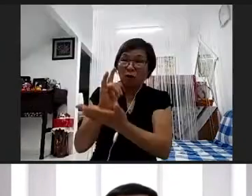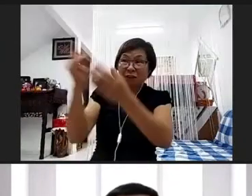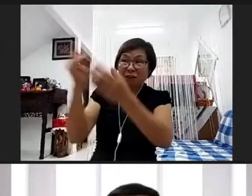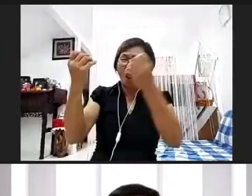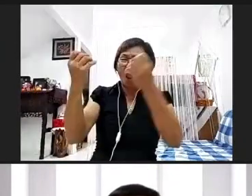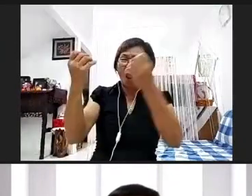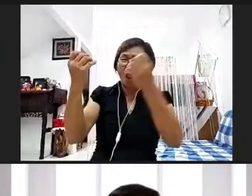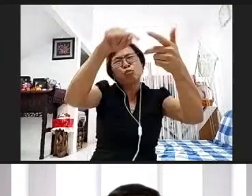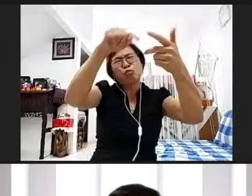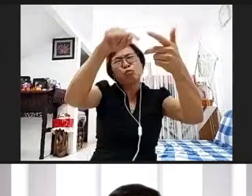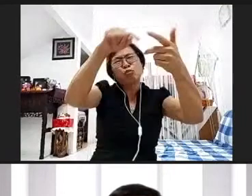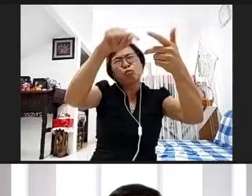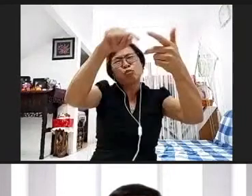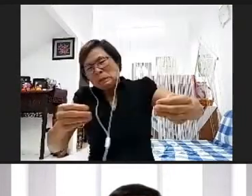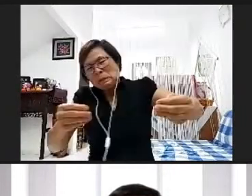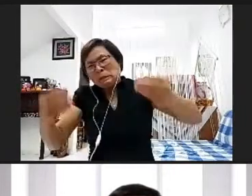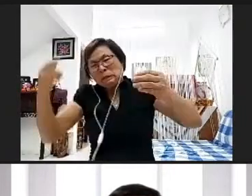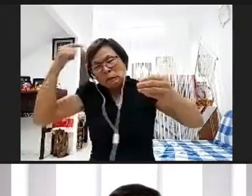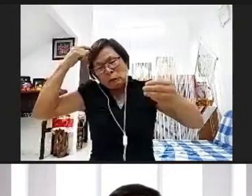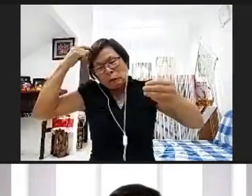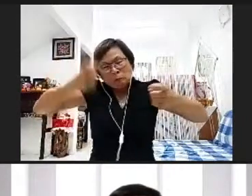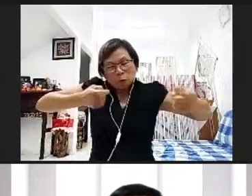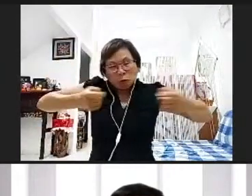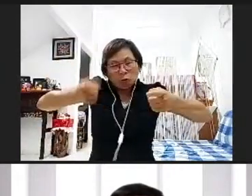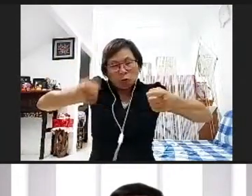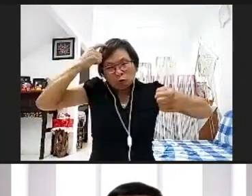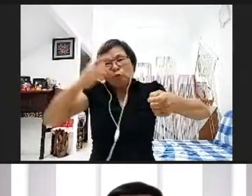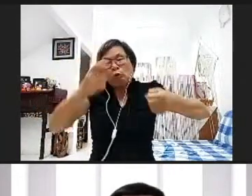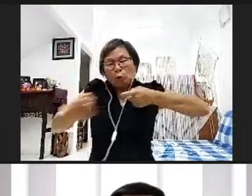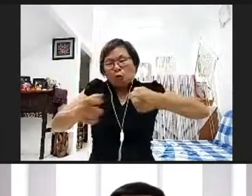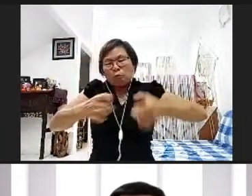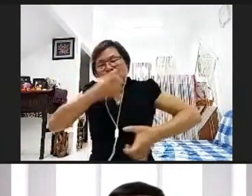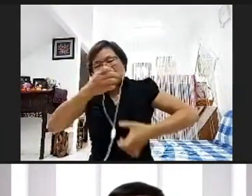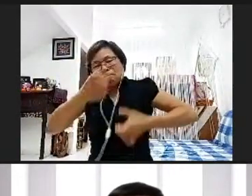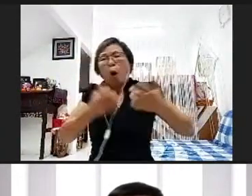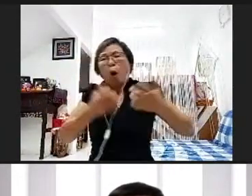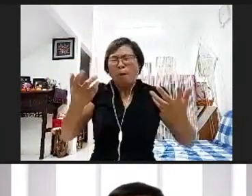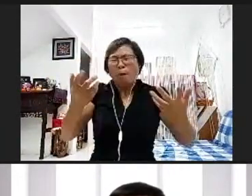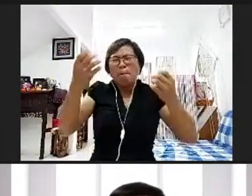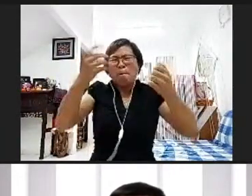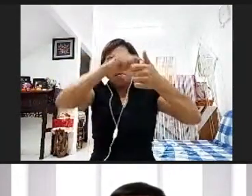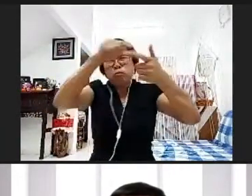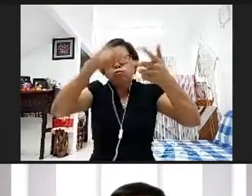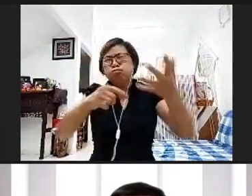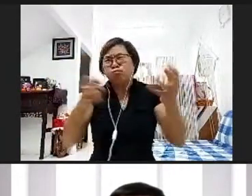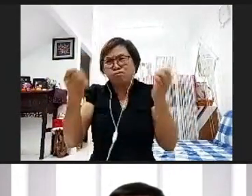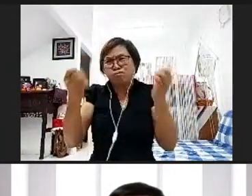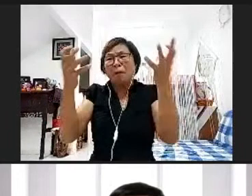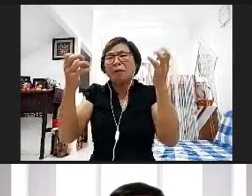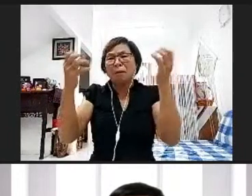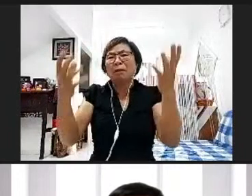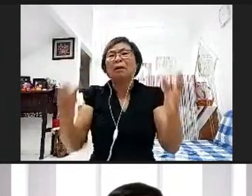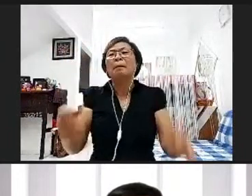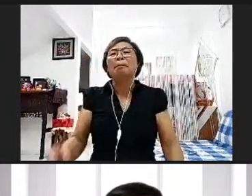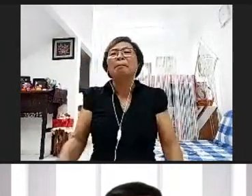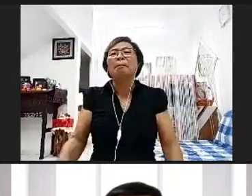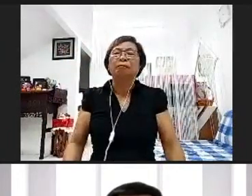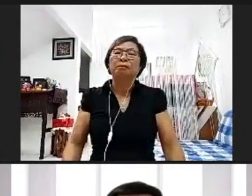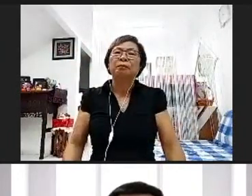about managing our thoughts and our emotions. And in fact, the most